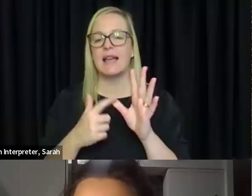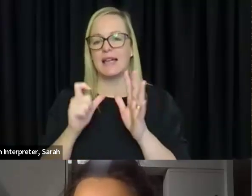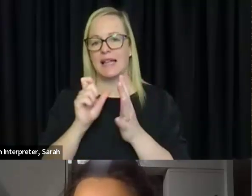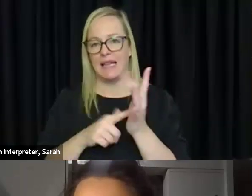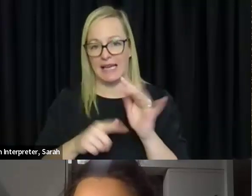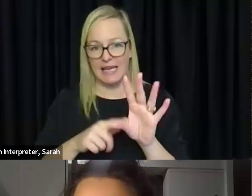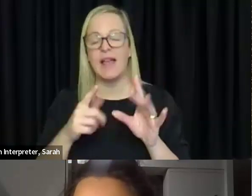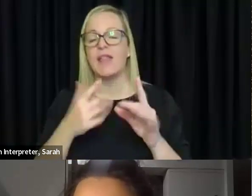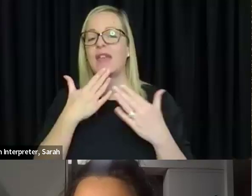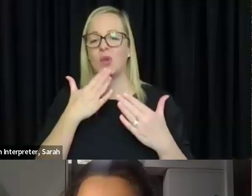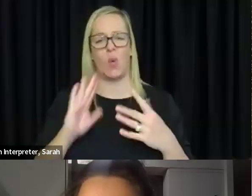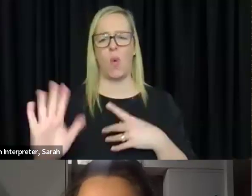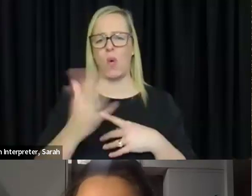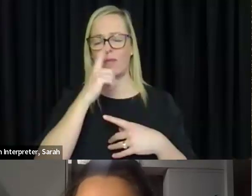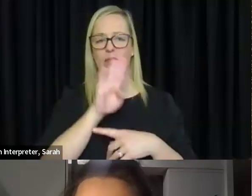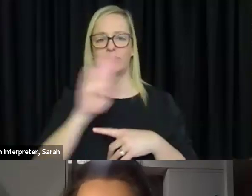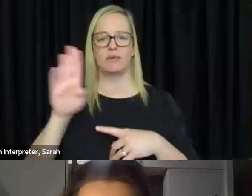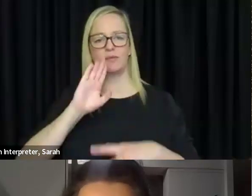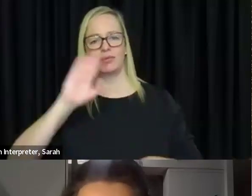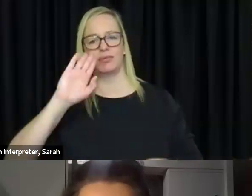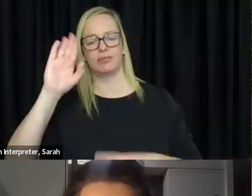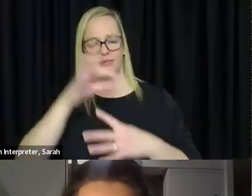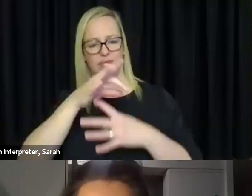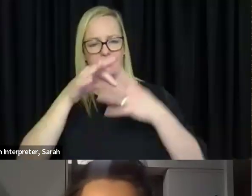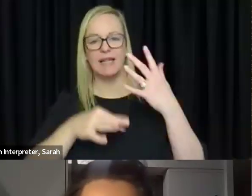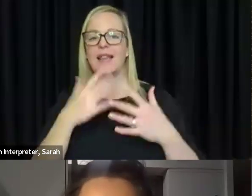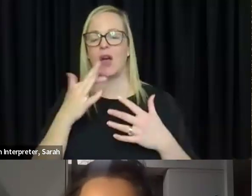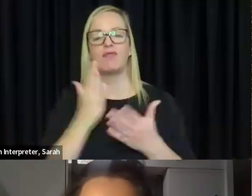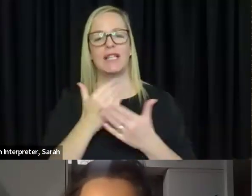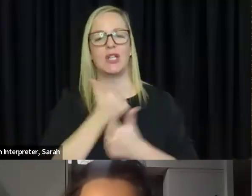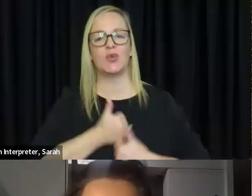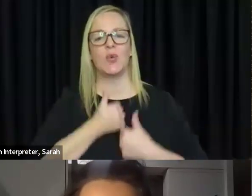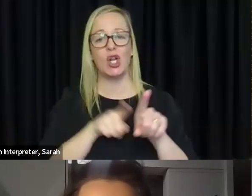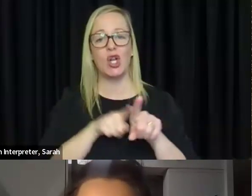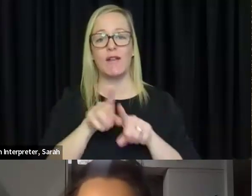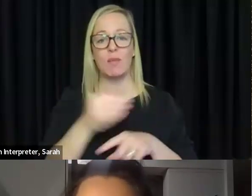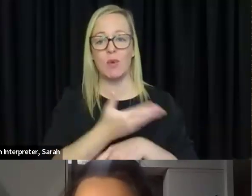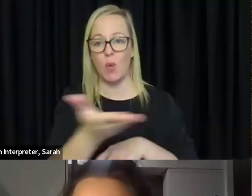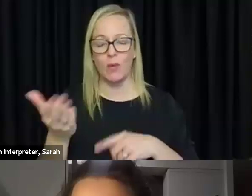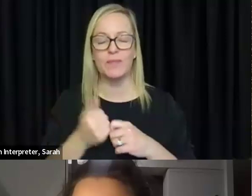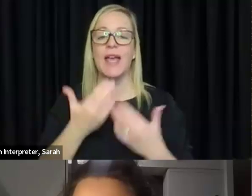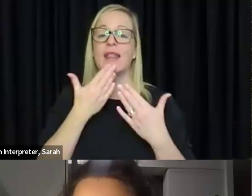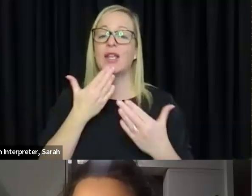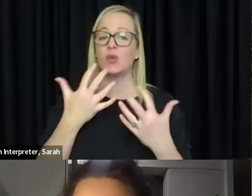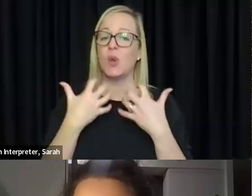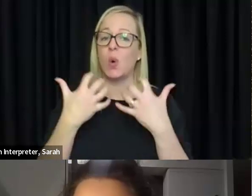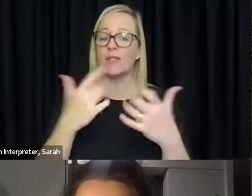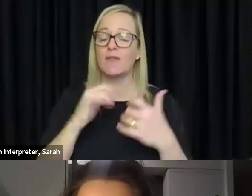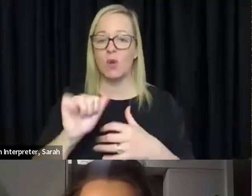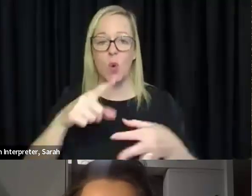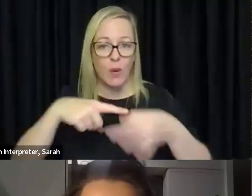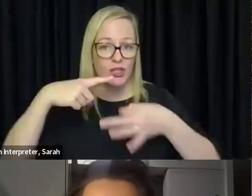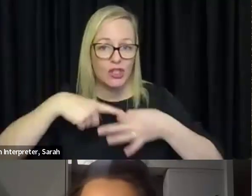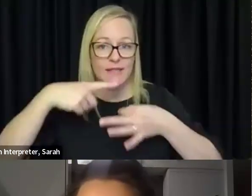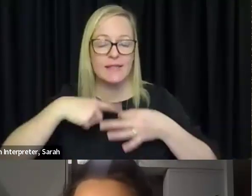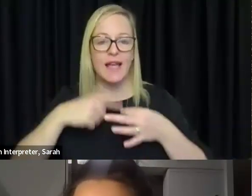have enriched our conversations tonight, and I've really enjoyed learning from you all. Thank you all to our audience for your thoughtful questions throughout and